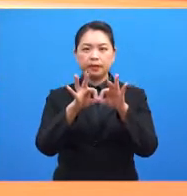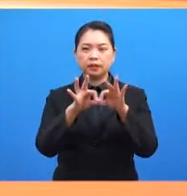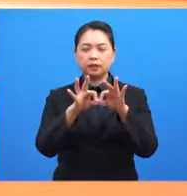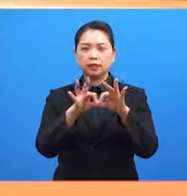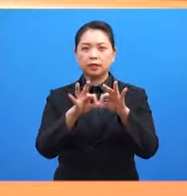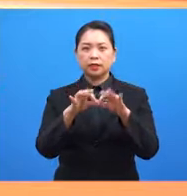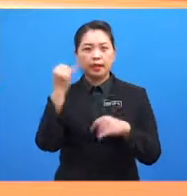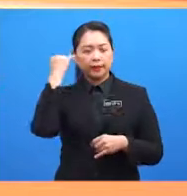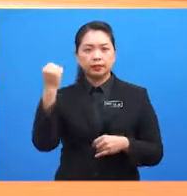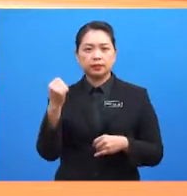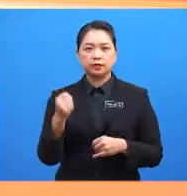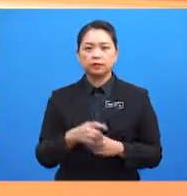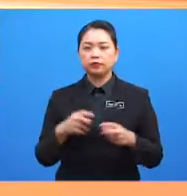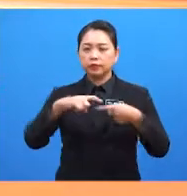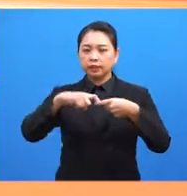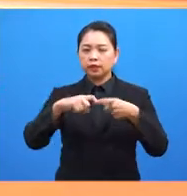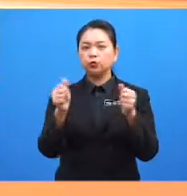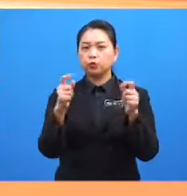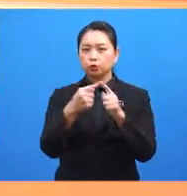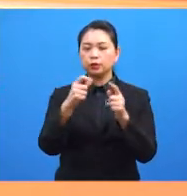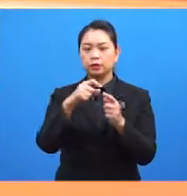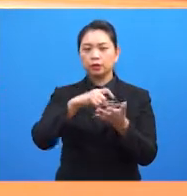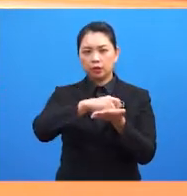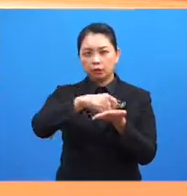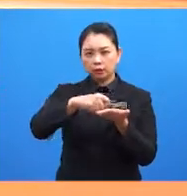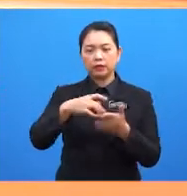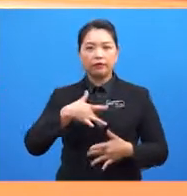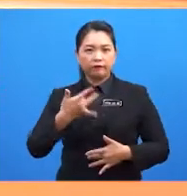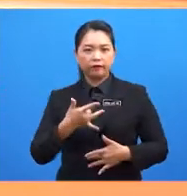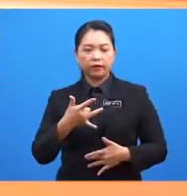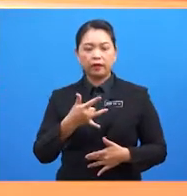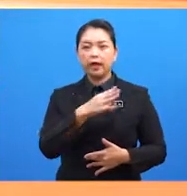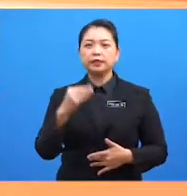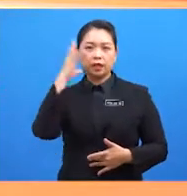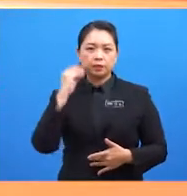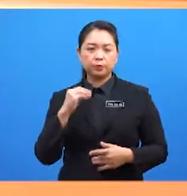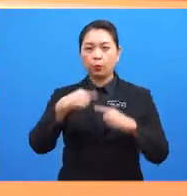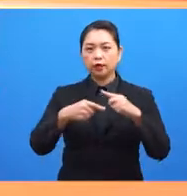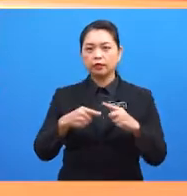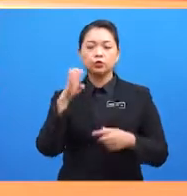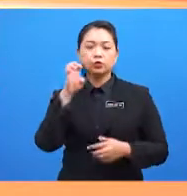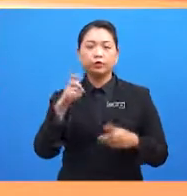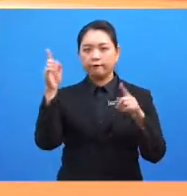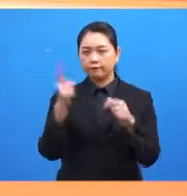to the author's feelings and experience when she first arrived at that place.